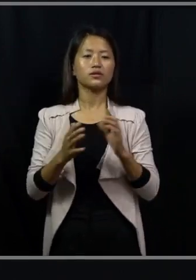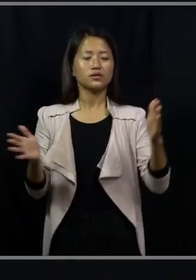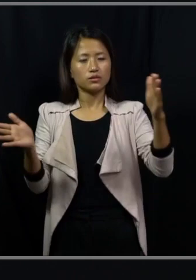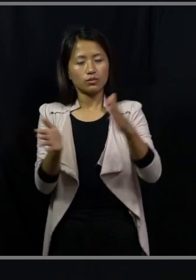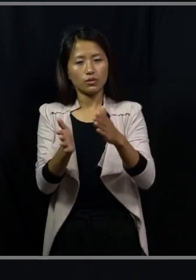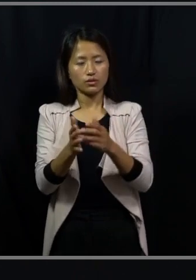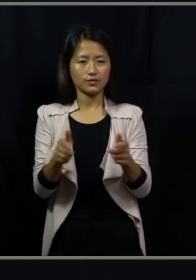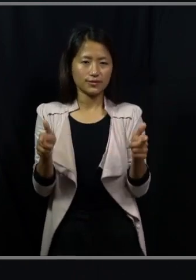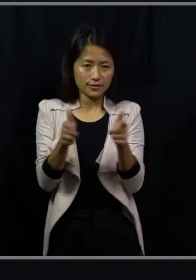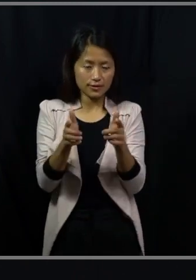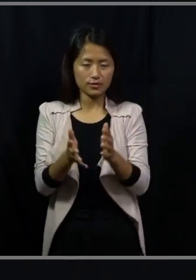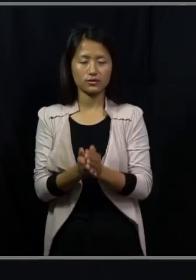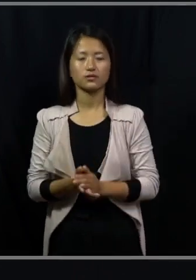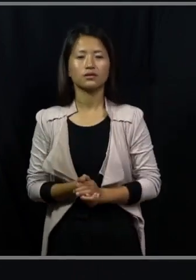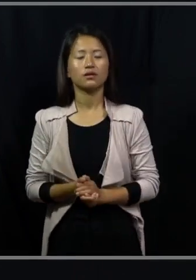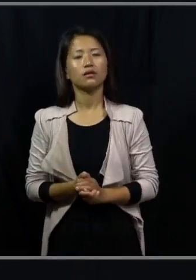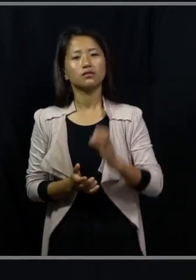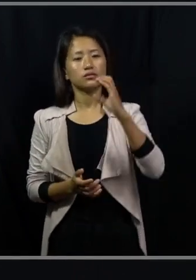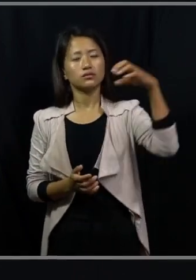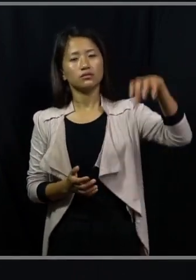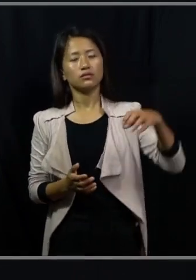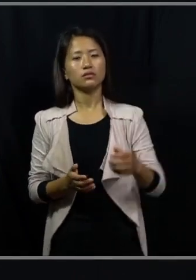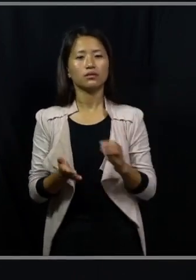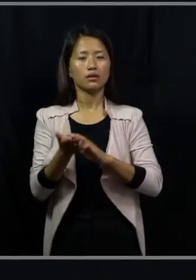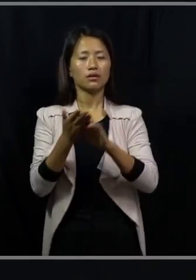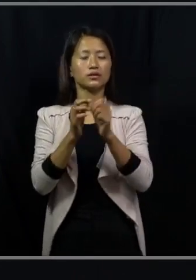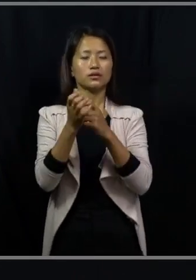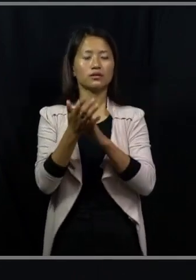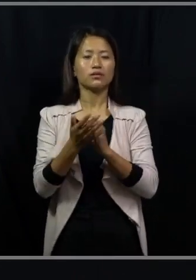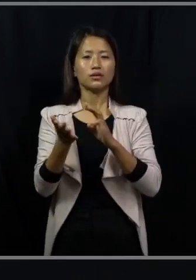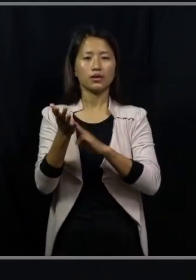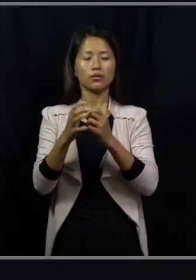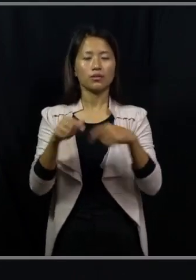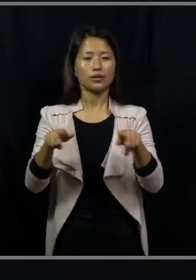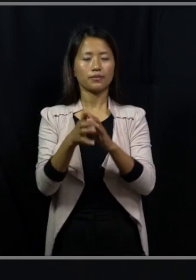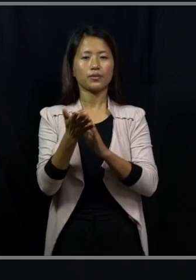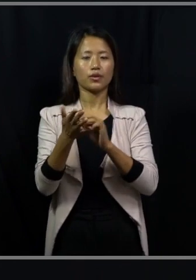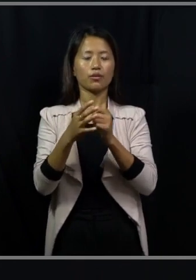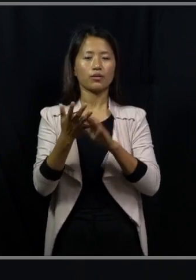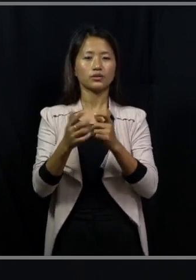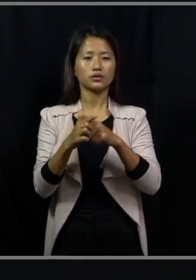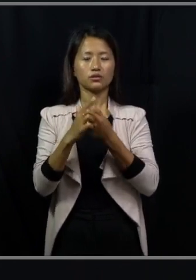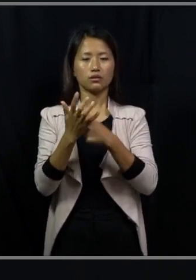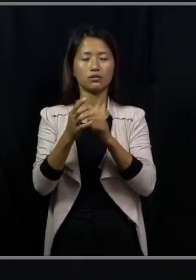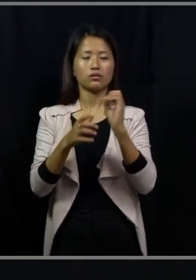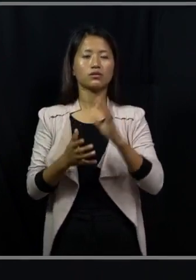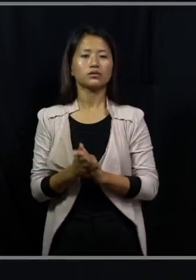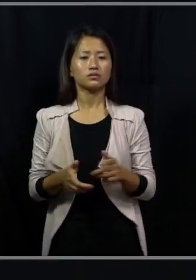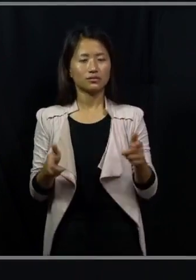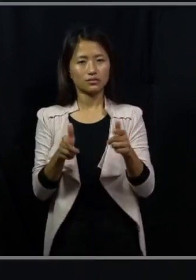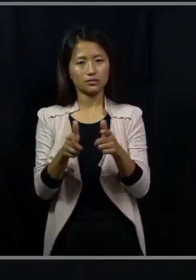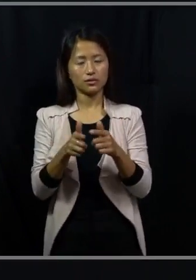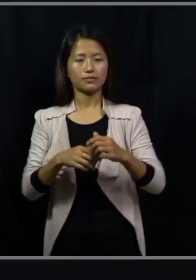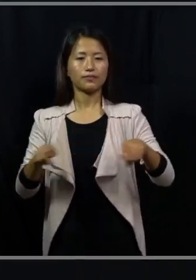are smaller in size, but the city of Harappa and Mohenjo-daro, they have more or less the same